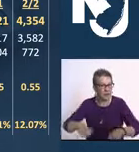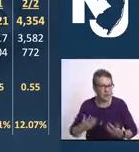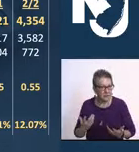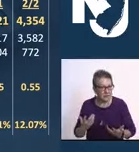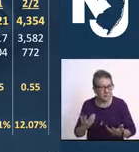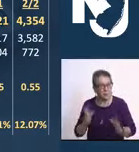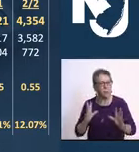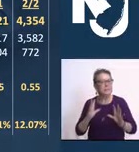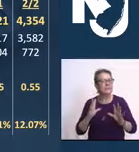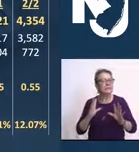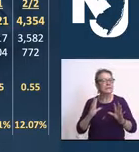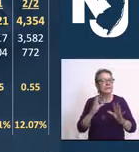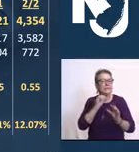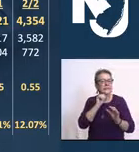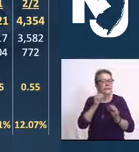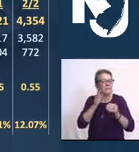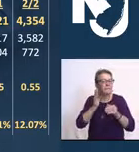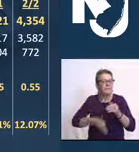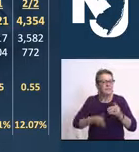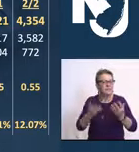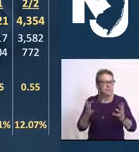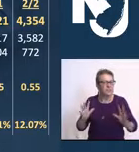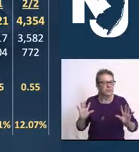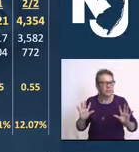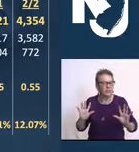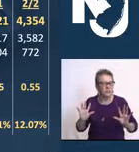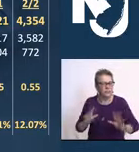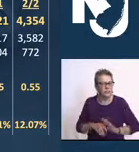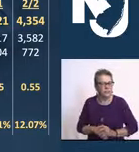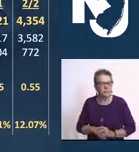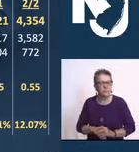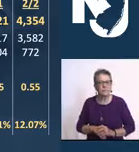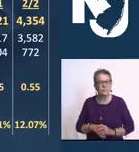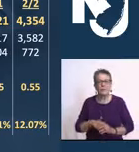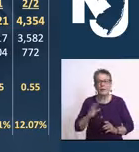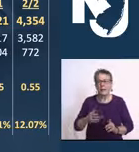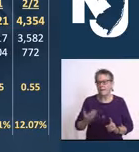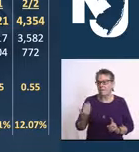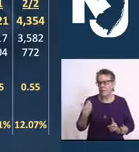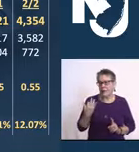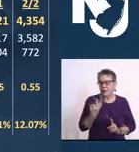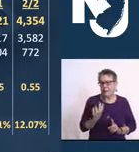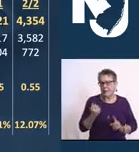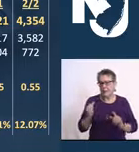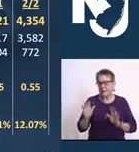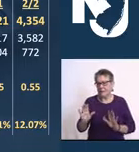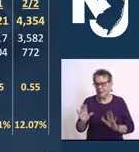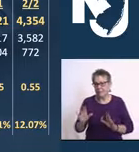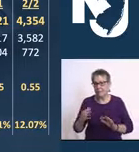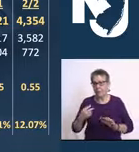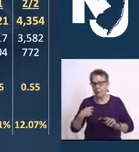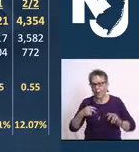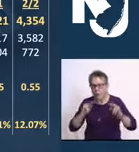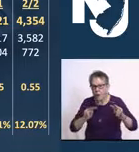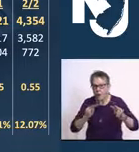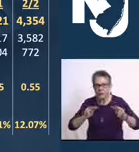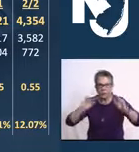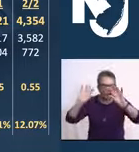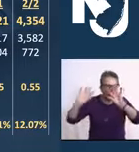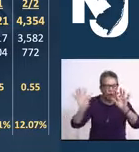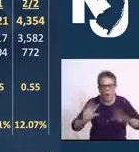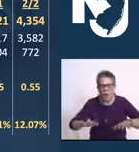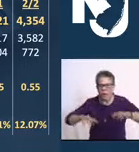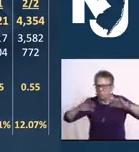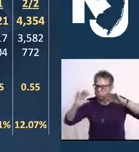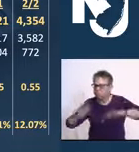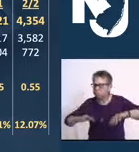split between storm duty Friday and Saturday, and then the National Governors Association meetings Sunday